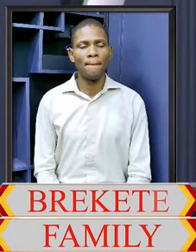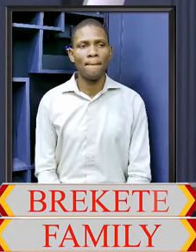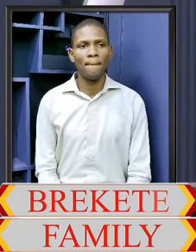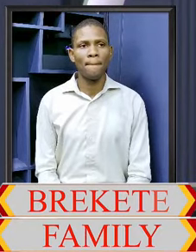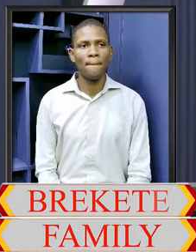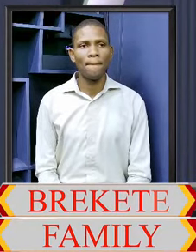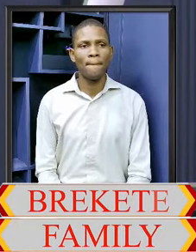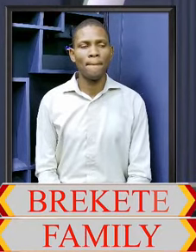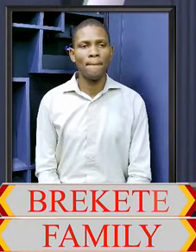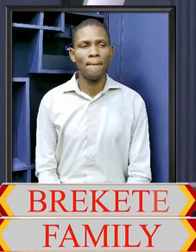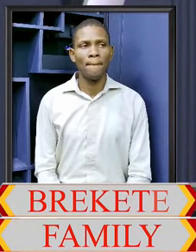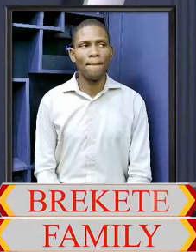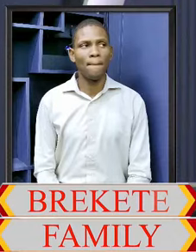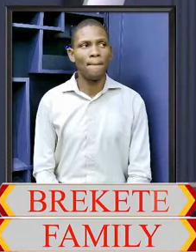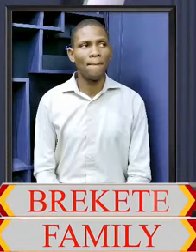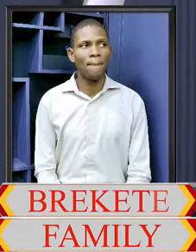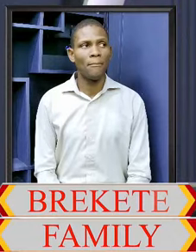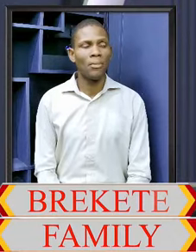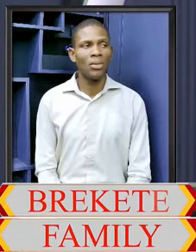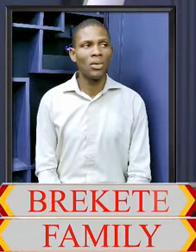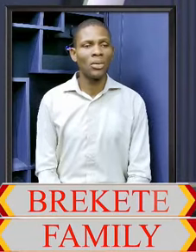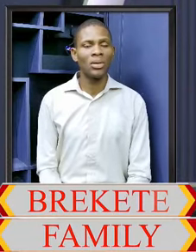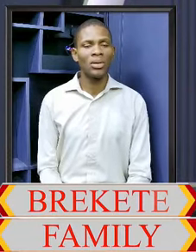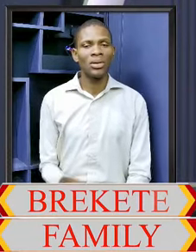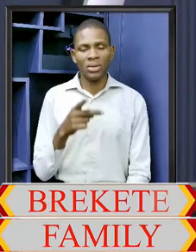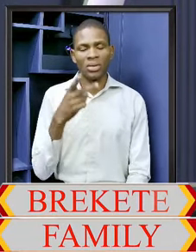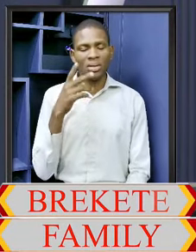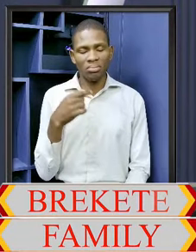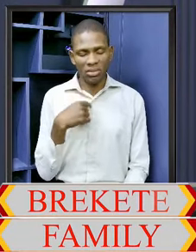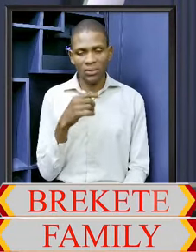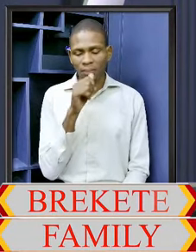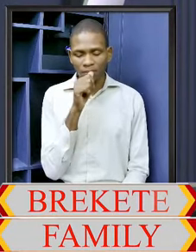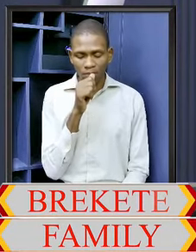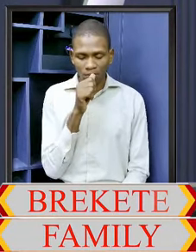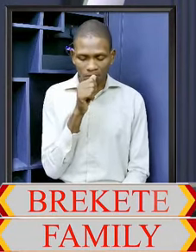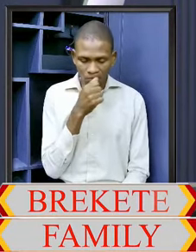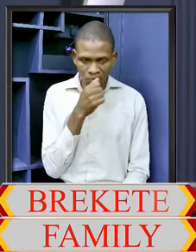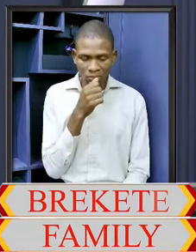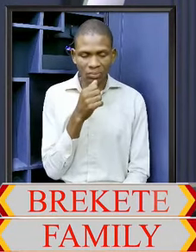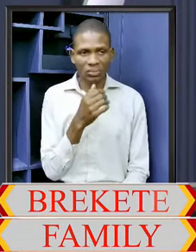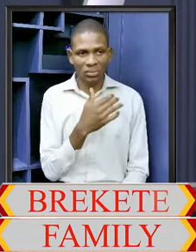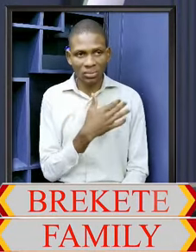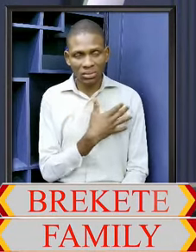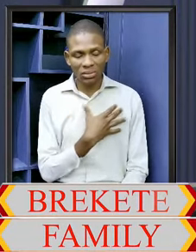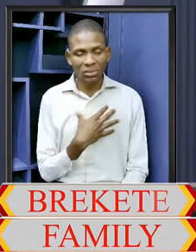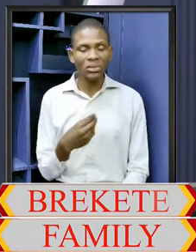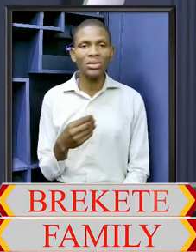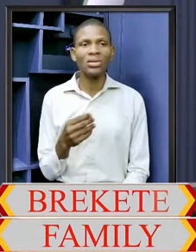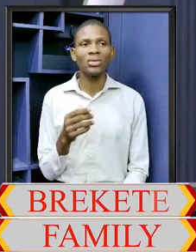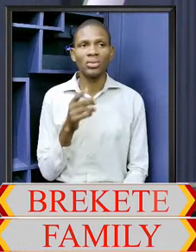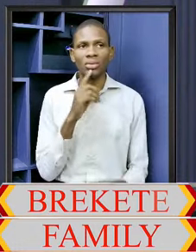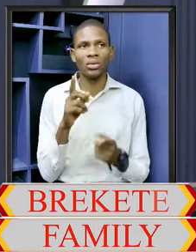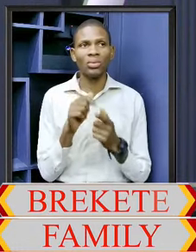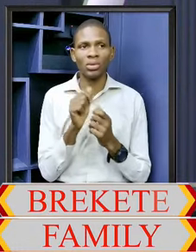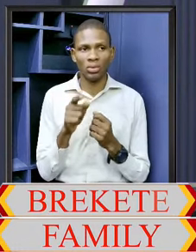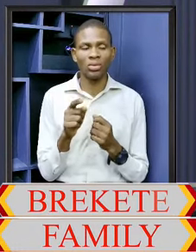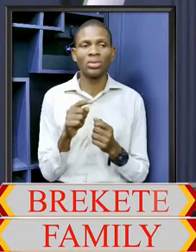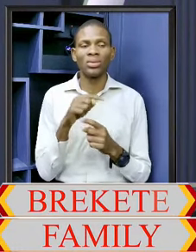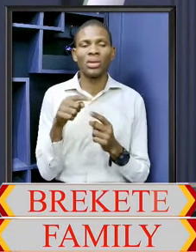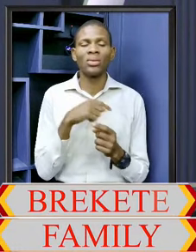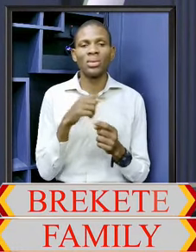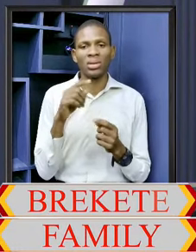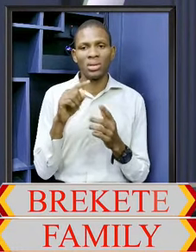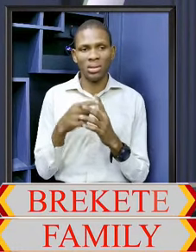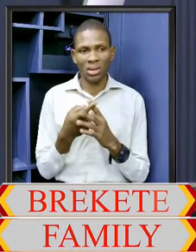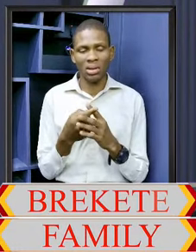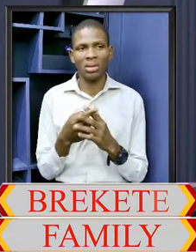Aaron, yes, sir. You see, as I dey patient, they talk with you. Yes, sir. When we start, it's not gonna be this thing, you know. I